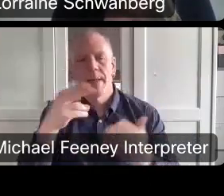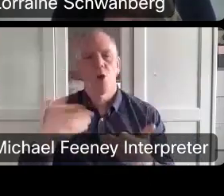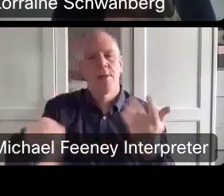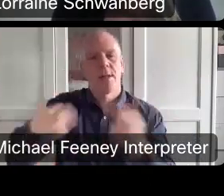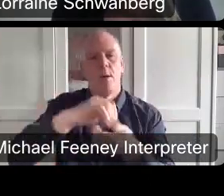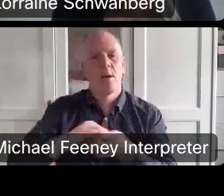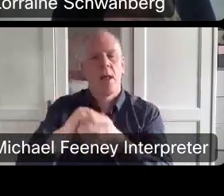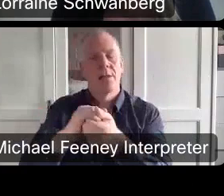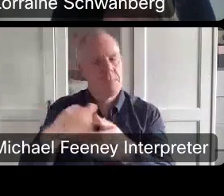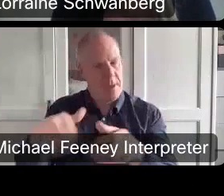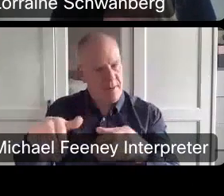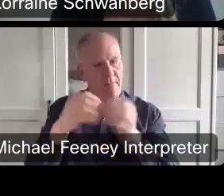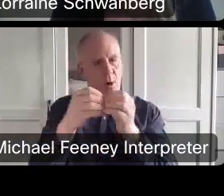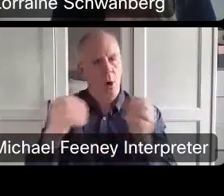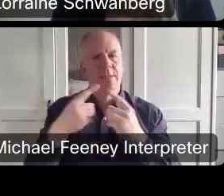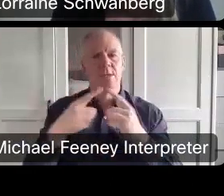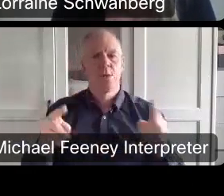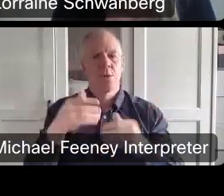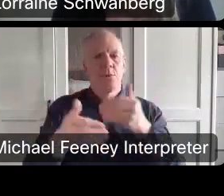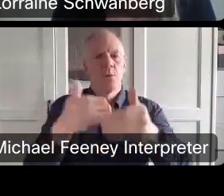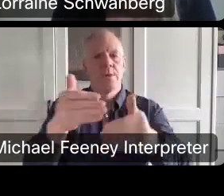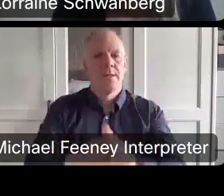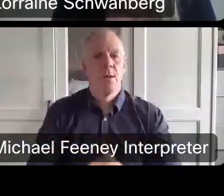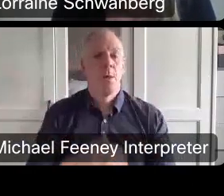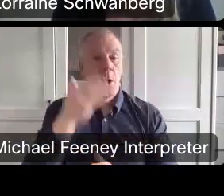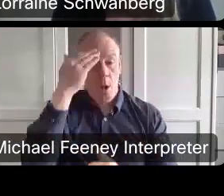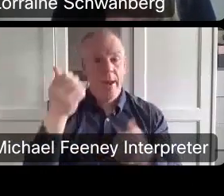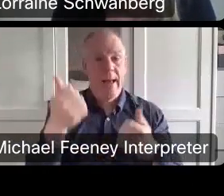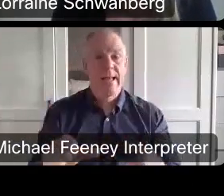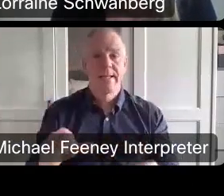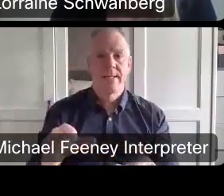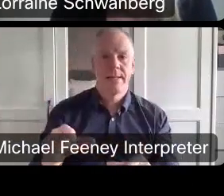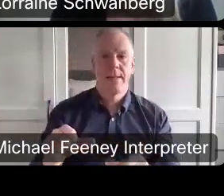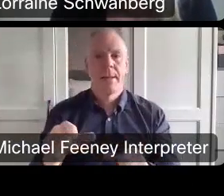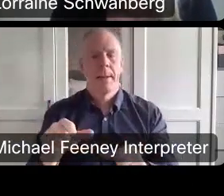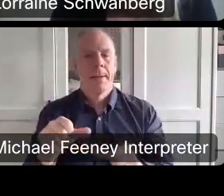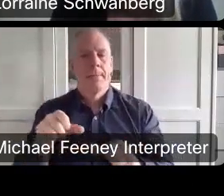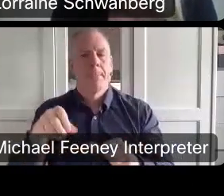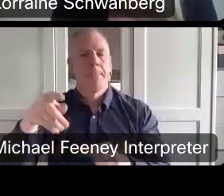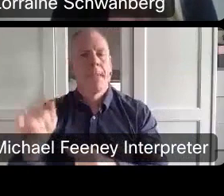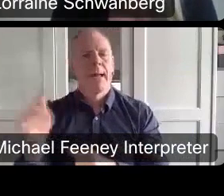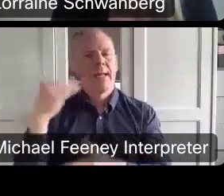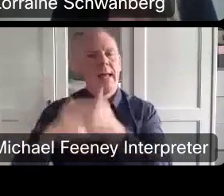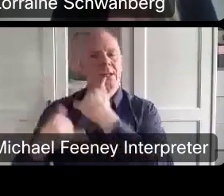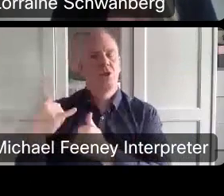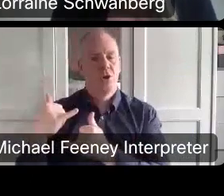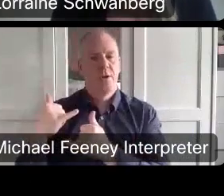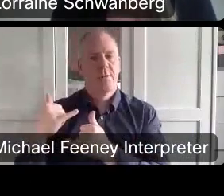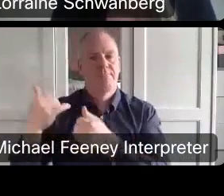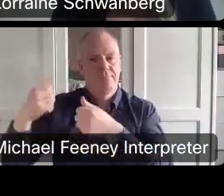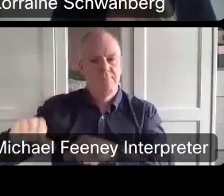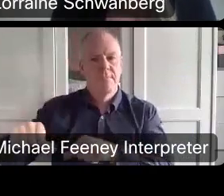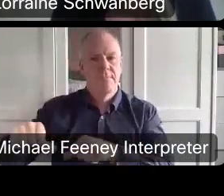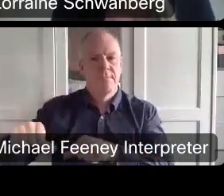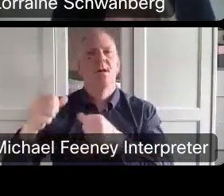engage with the open disclosure process. Now, we know it was enacted in May last year, and we are just waiting to hear confirmation as